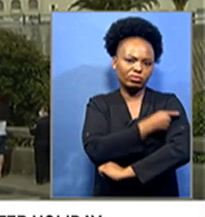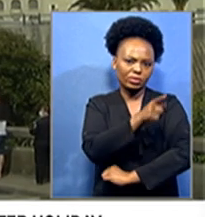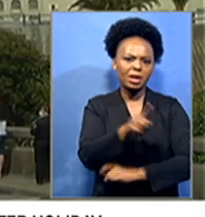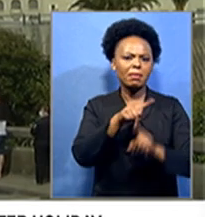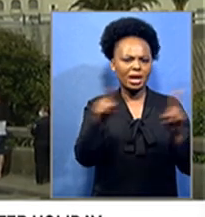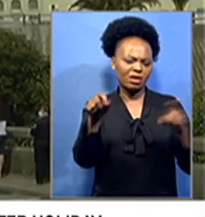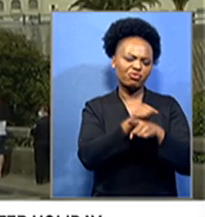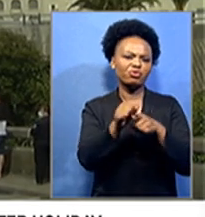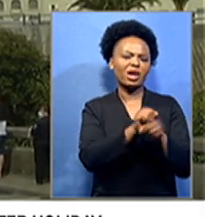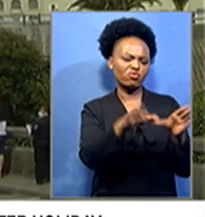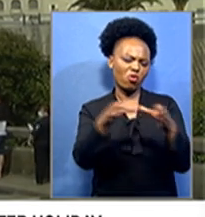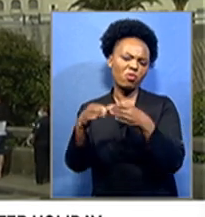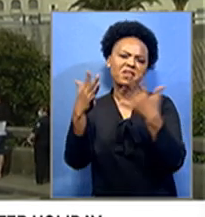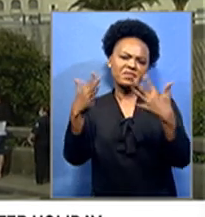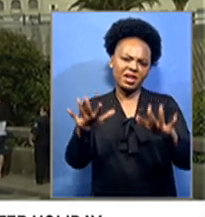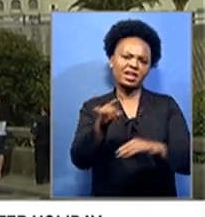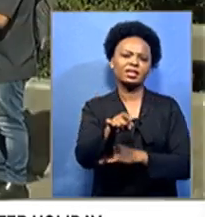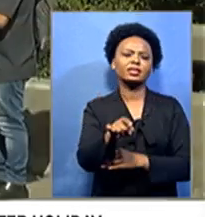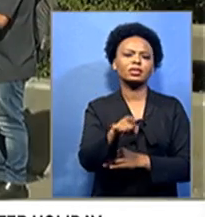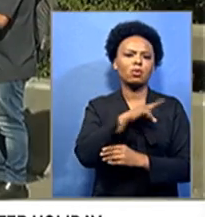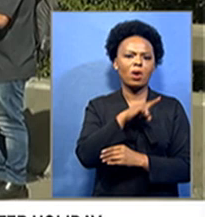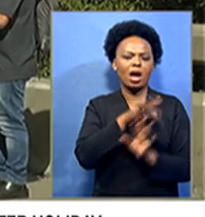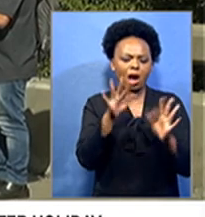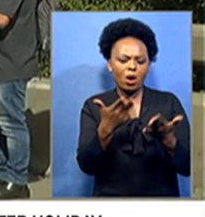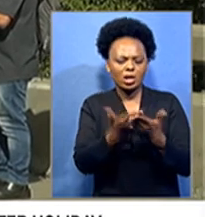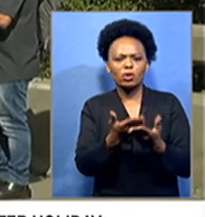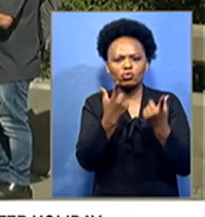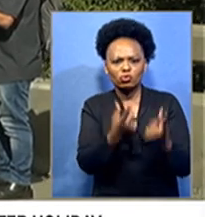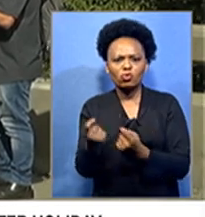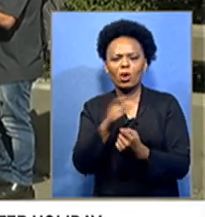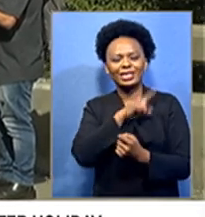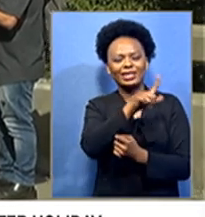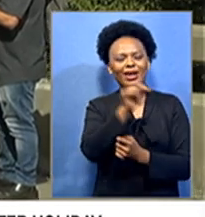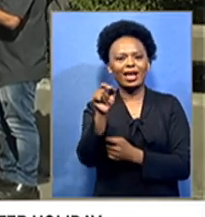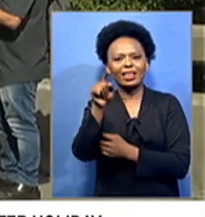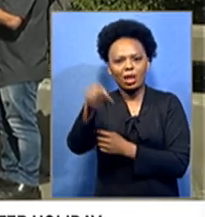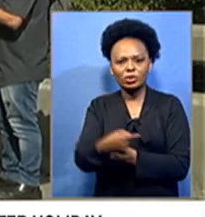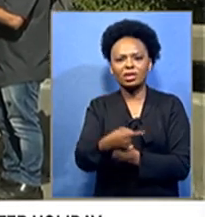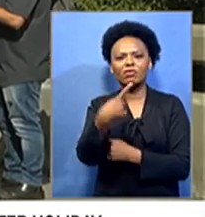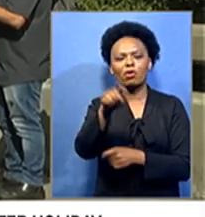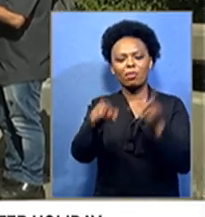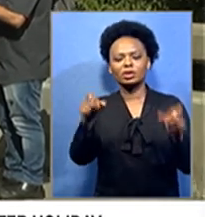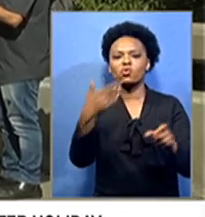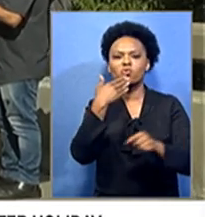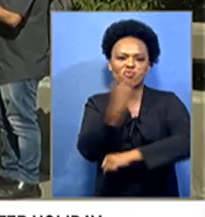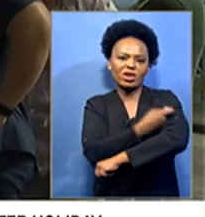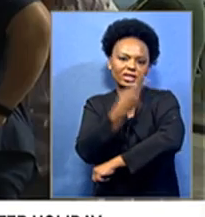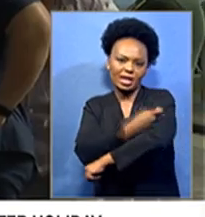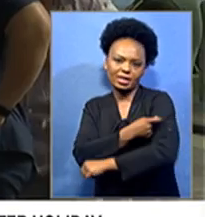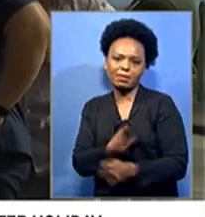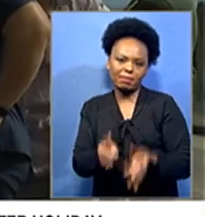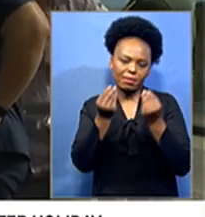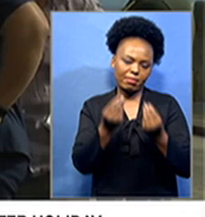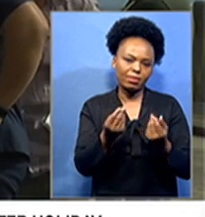want to really push it up to a point where we're able to do several 100,000 of people being vaccinated today. Obviously, we hope that